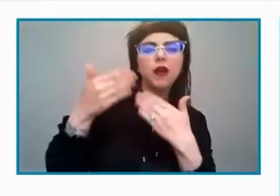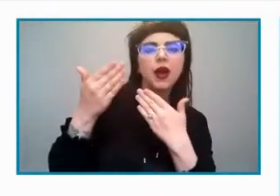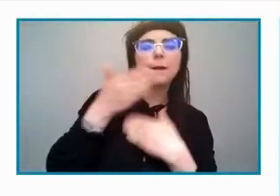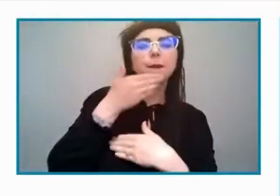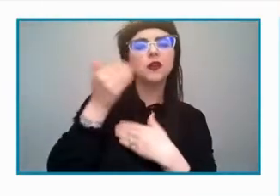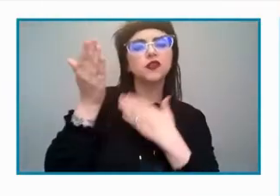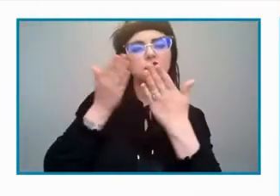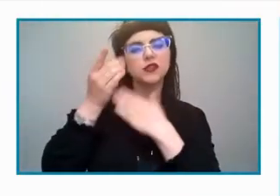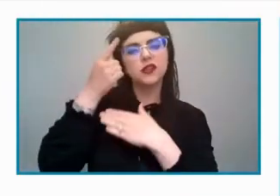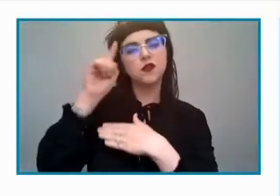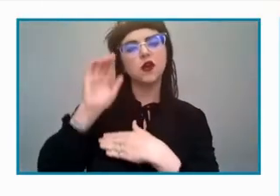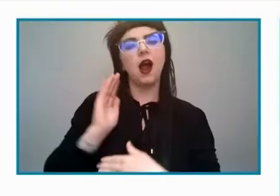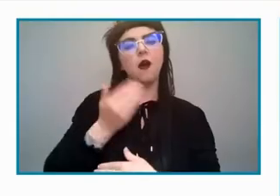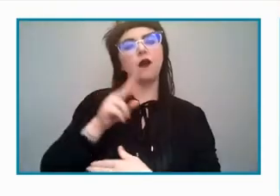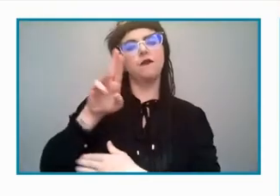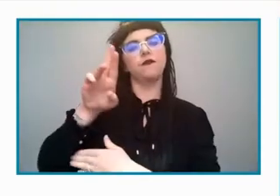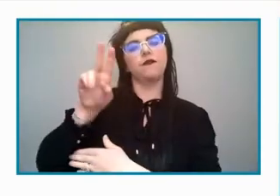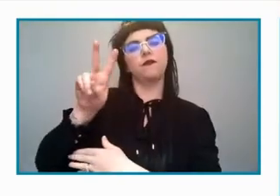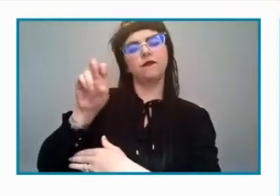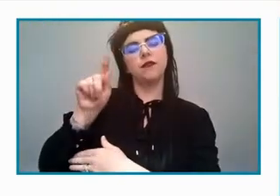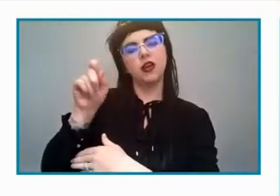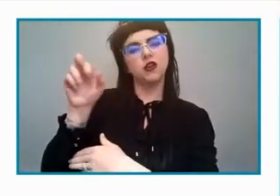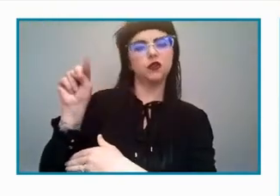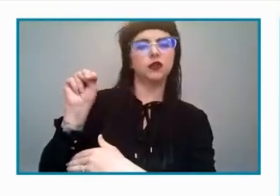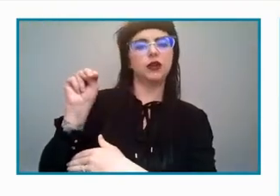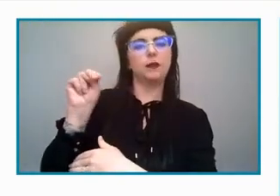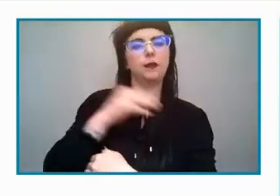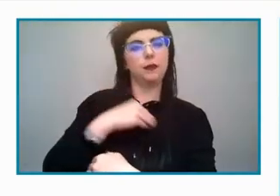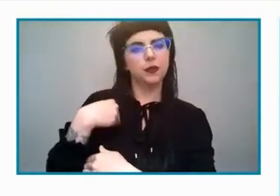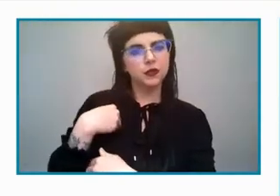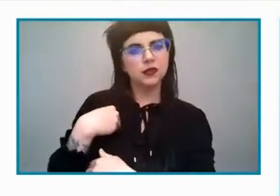and yeah, focusing better on it.